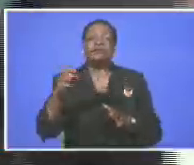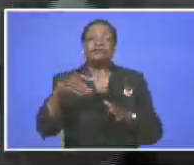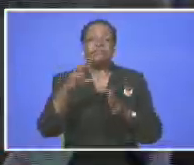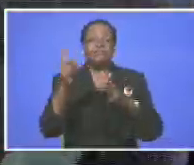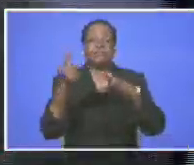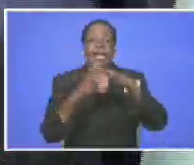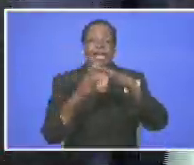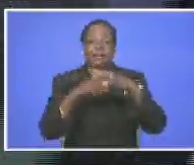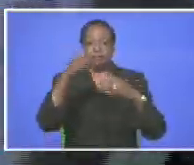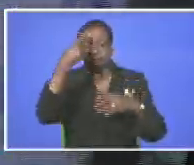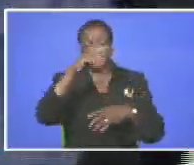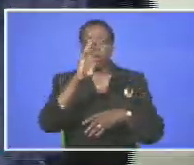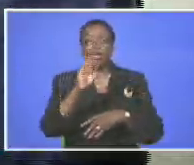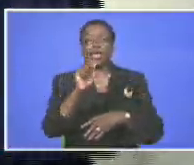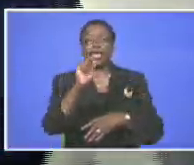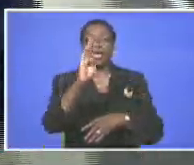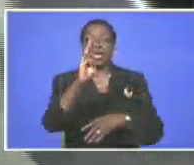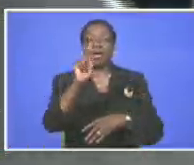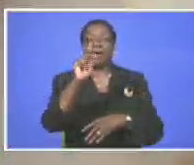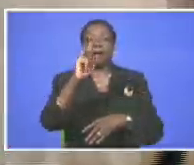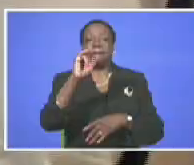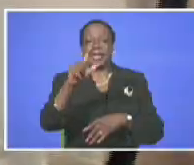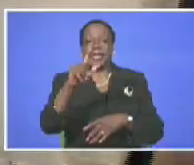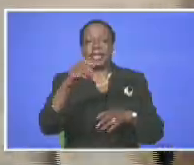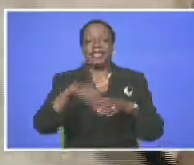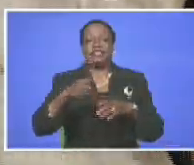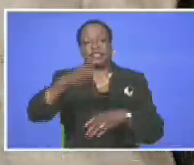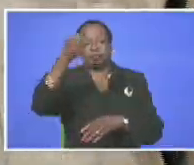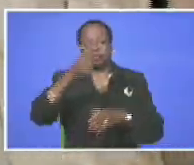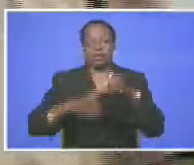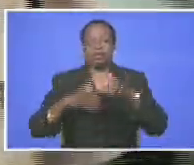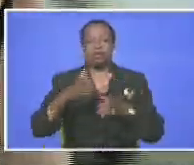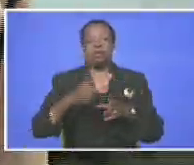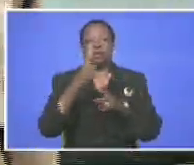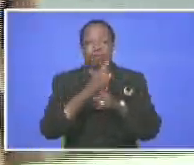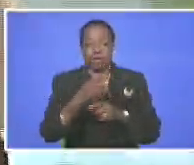Sawyer immediately in Supreme Court. Fern Carey, ZNS Network News.